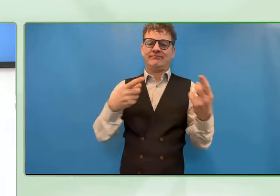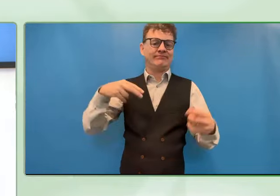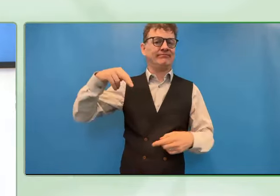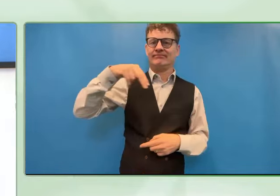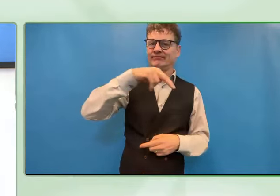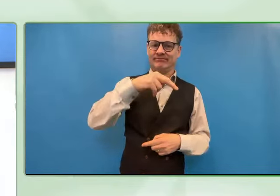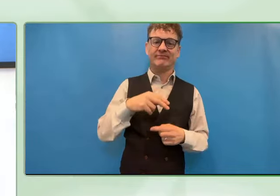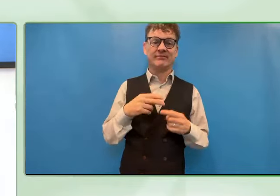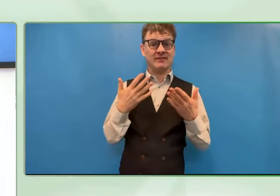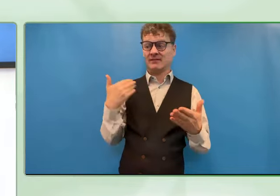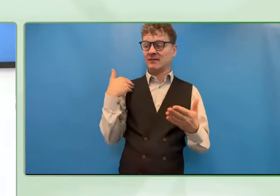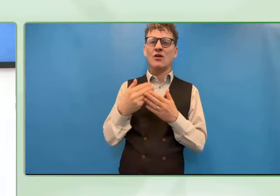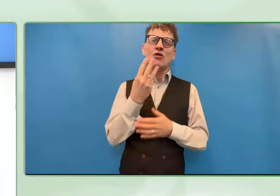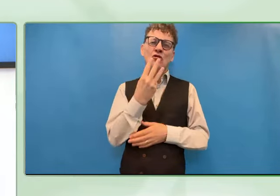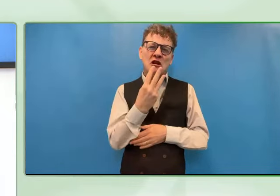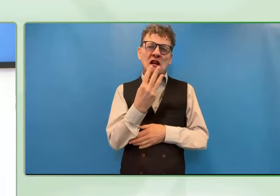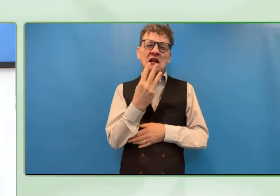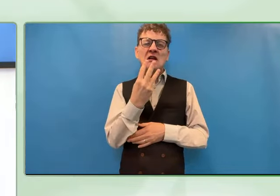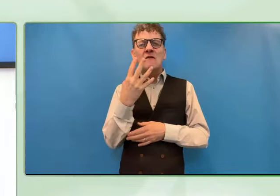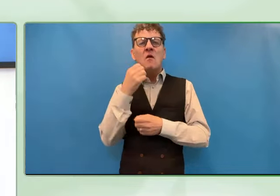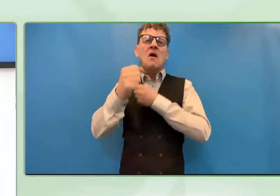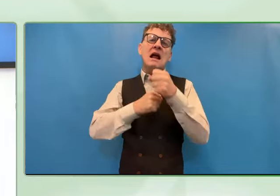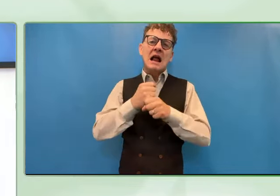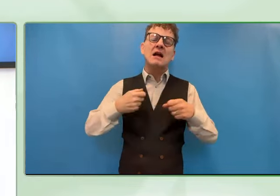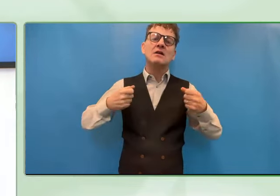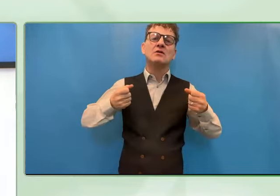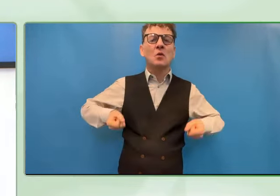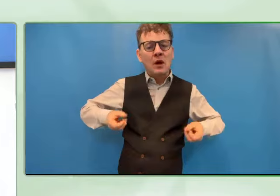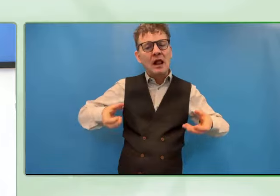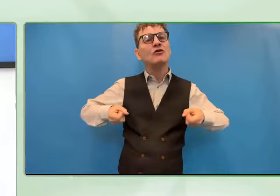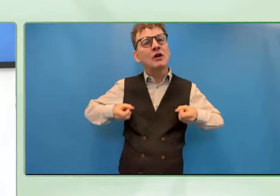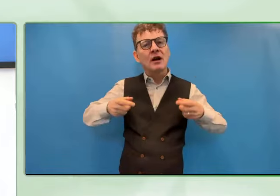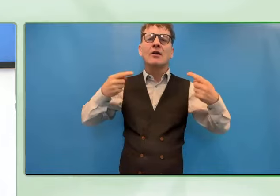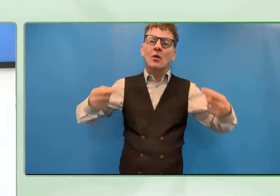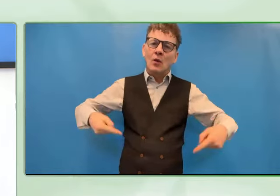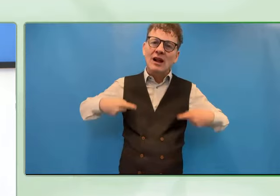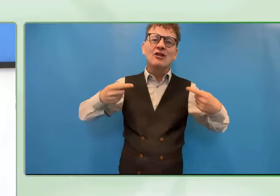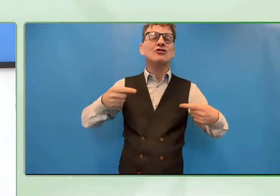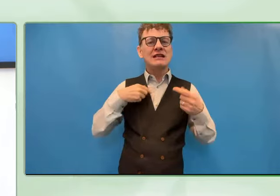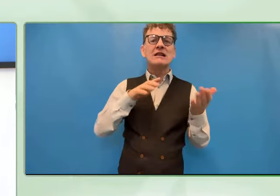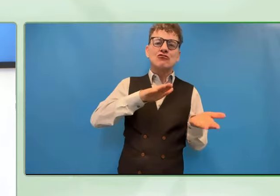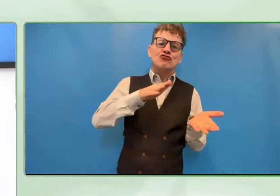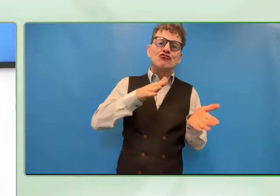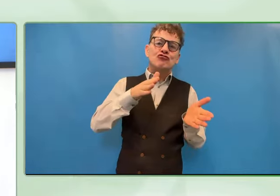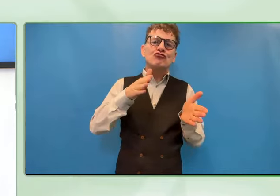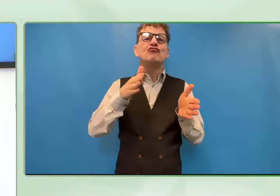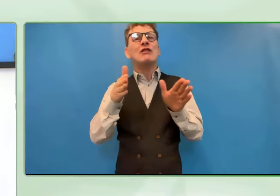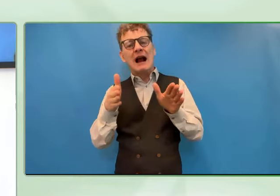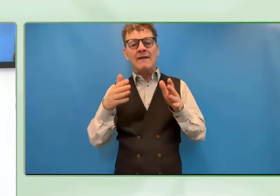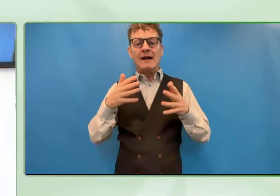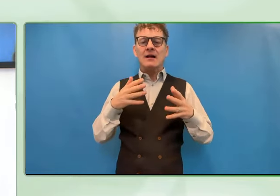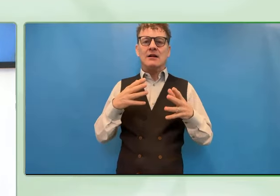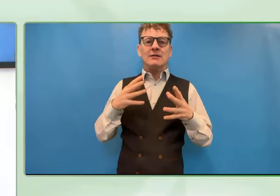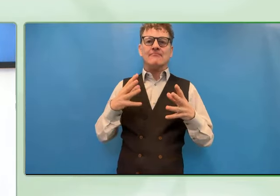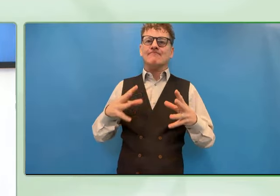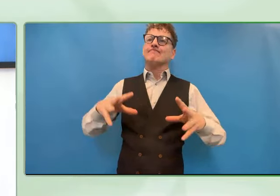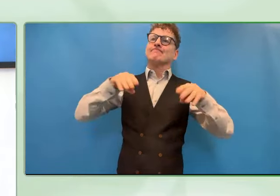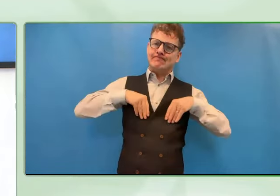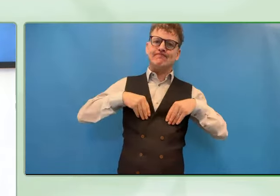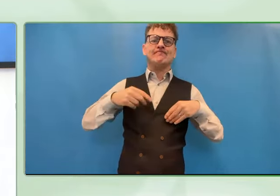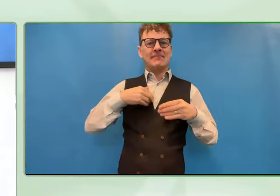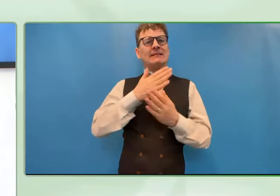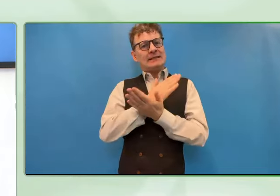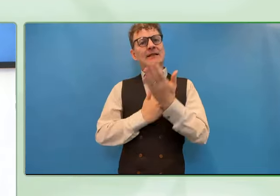3 to 4 years, I was just doing physiotherapy at home. I was trying to recover, still trying to absorb that I have a disability, because